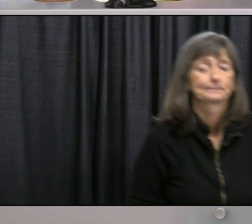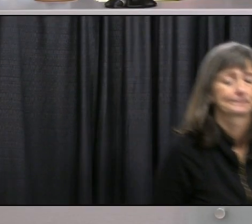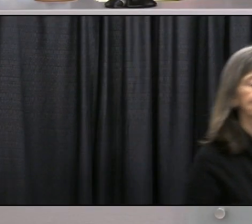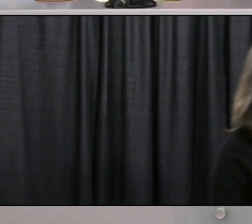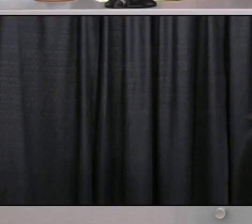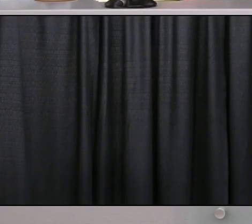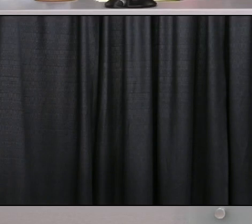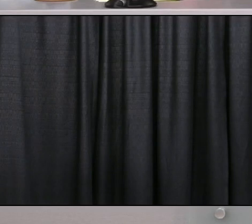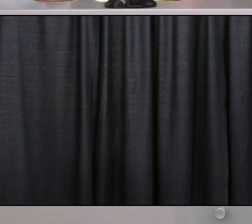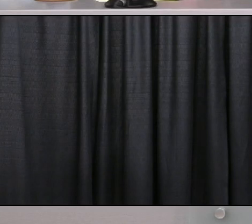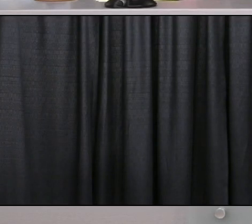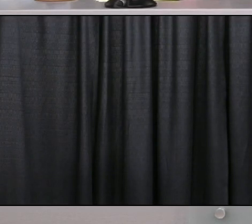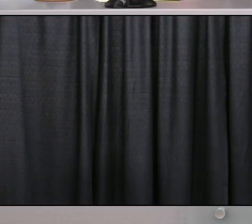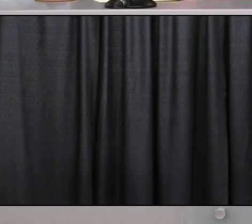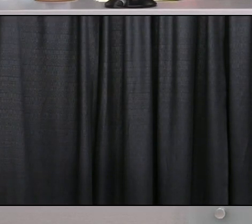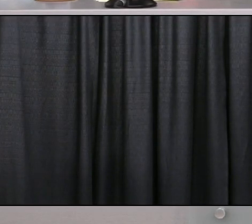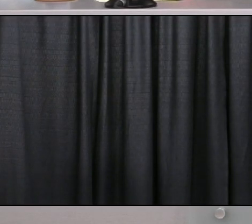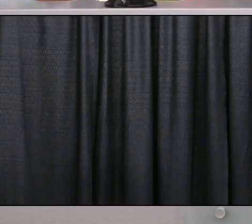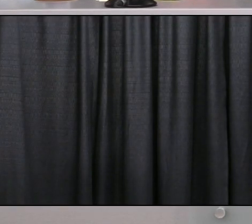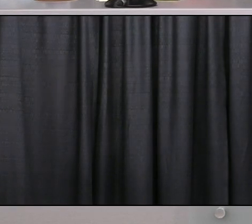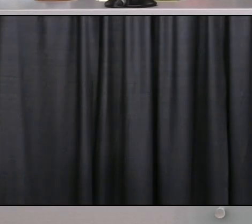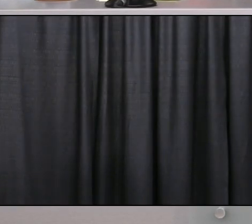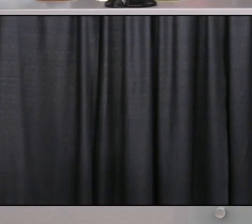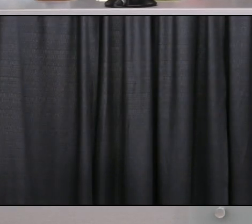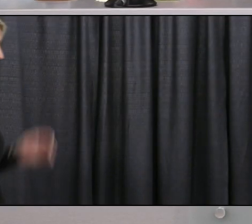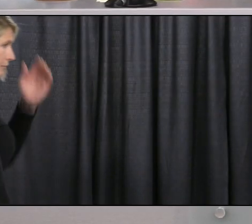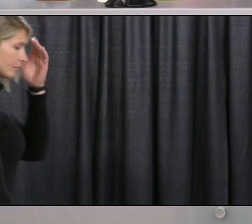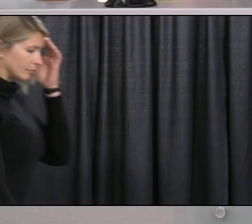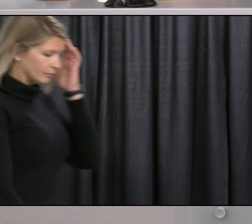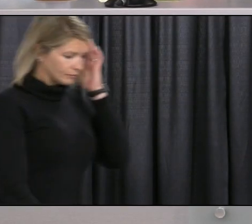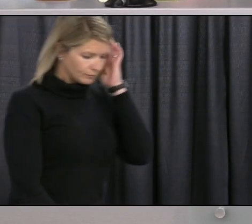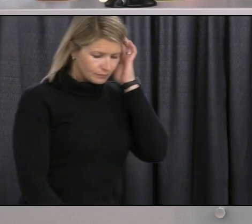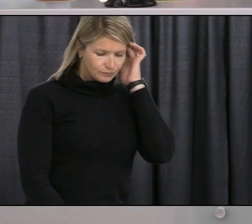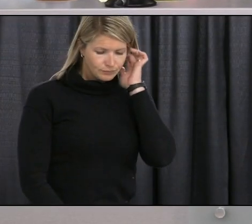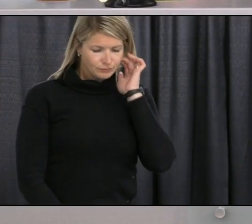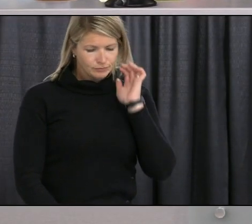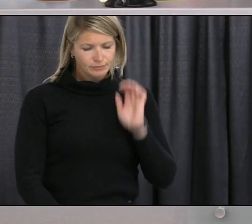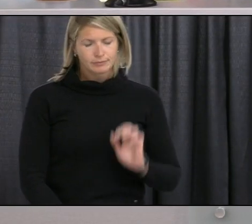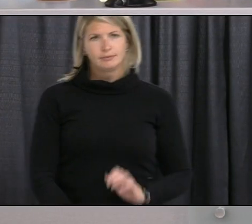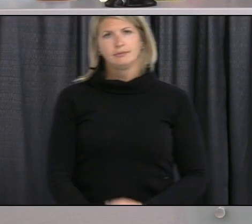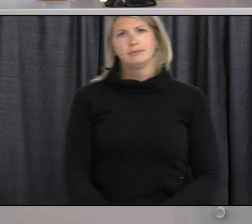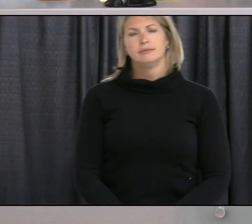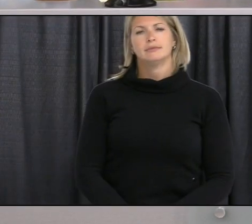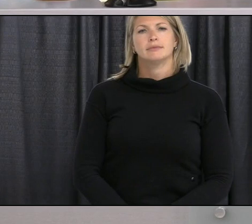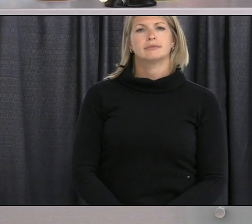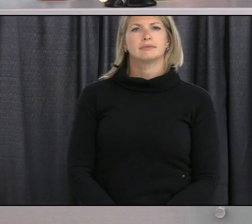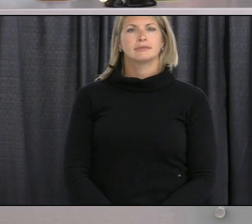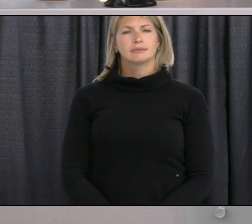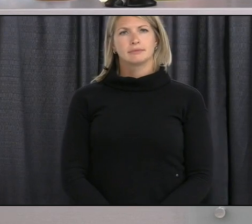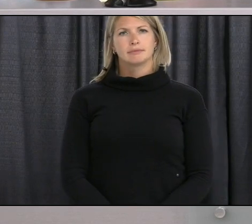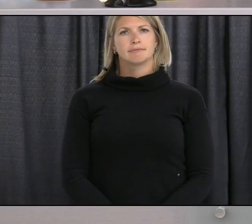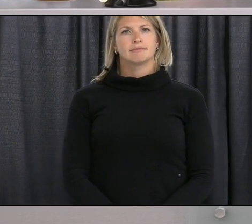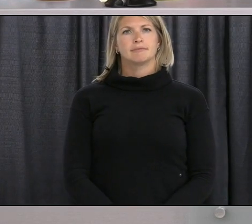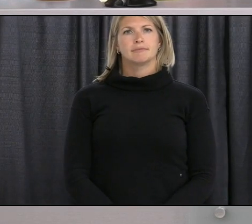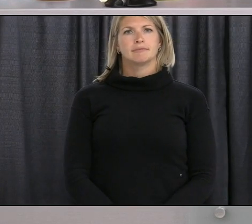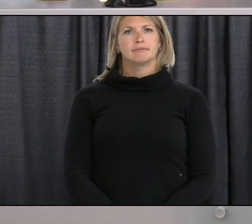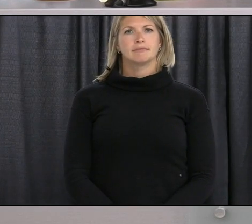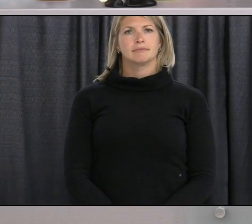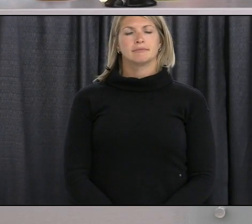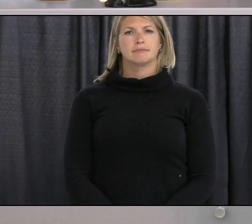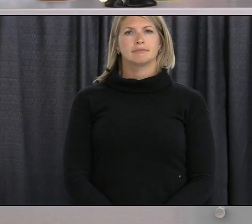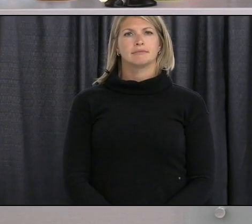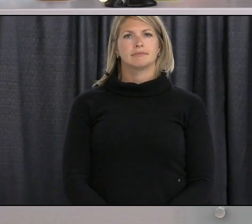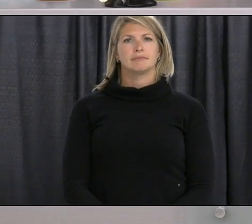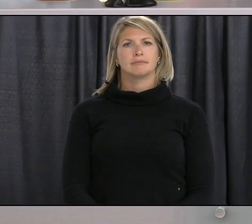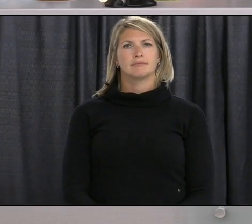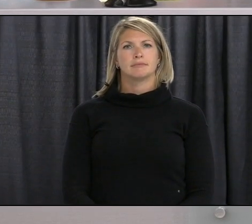We'll now go through a round two of questioning, starting with Kellyanne Roberts of NTV News. Please go ahead. Thank you. I'm